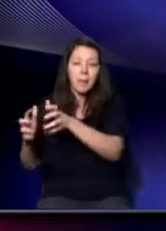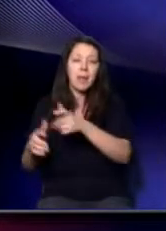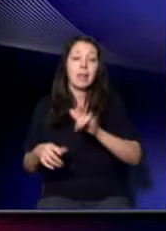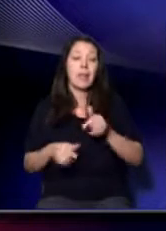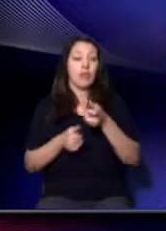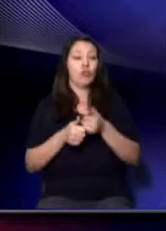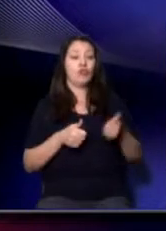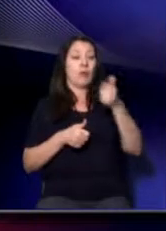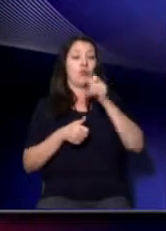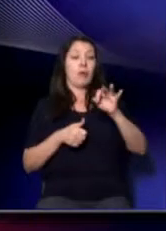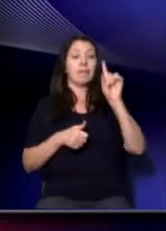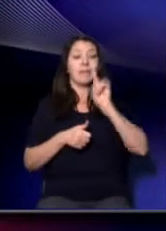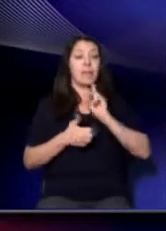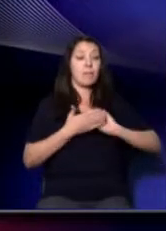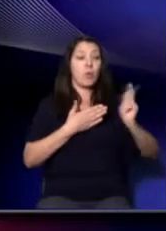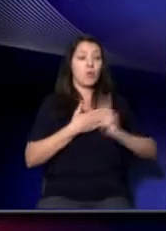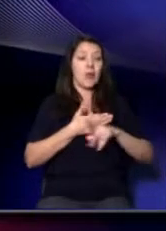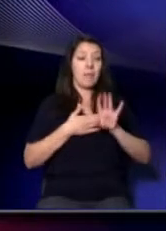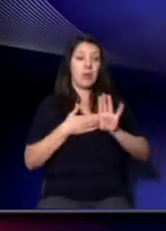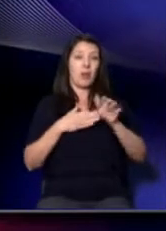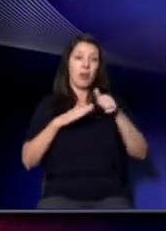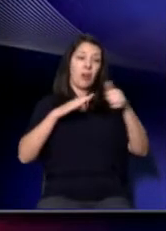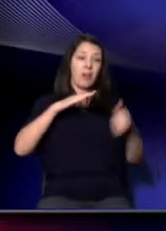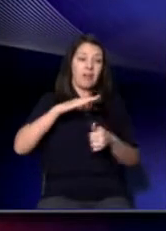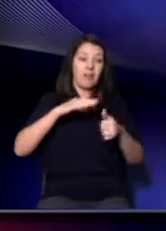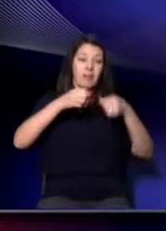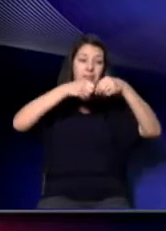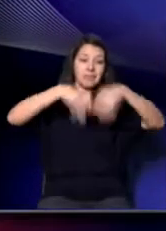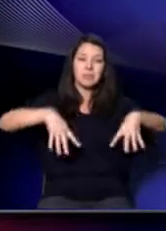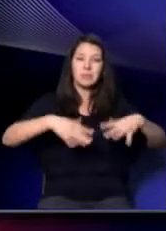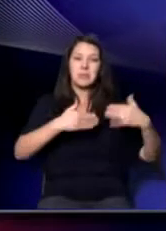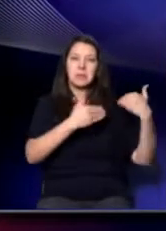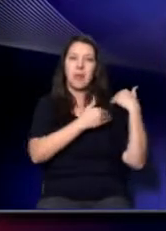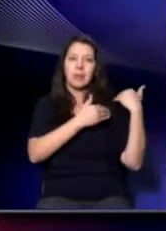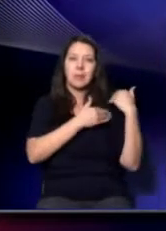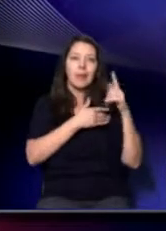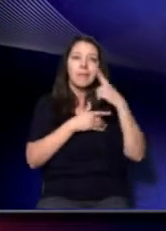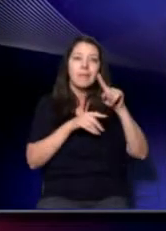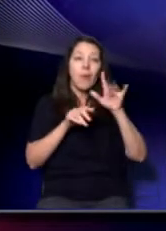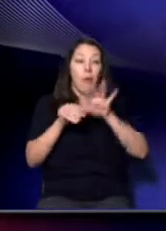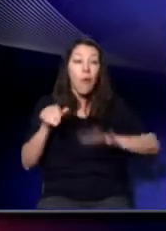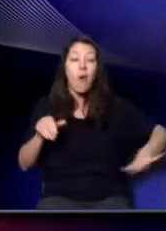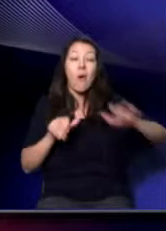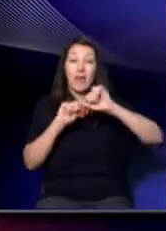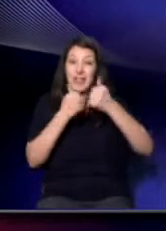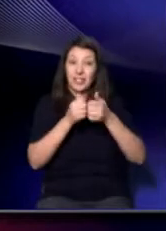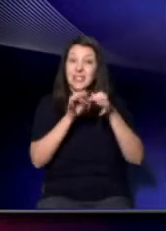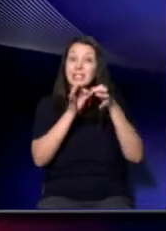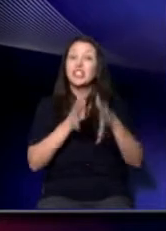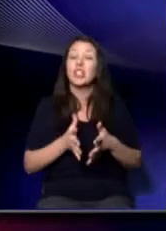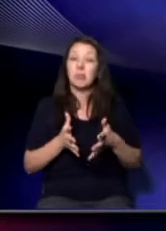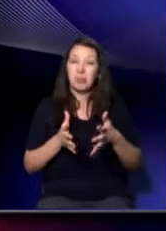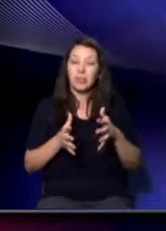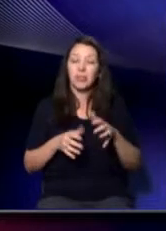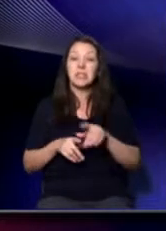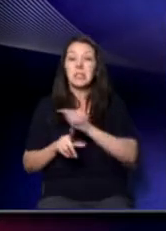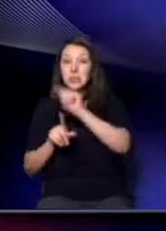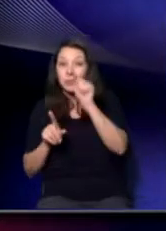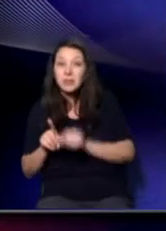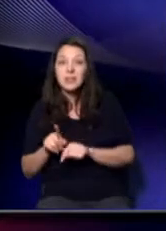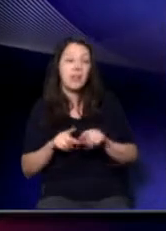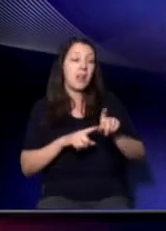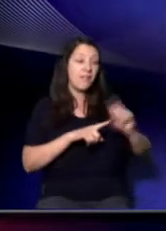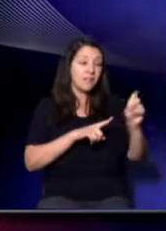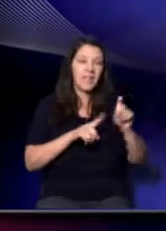taking on responsibility for all of the agency interpreters in Tucson and Phoenix